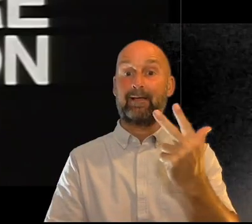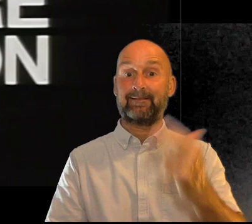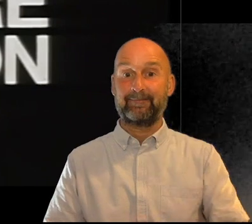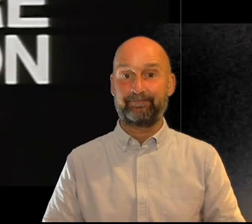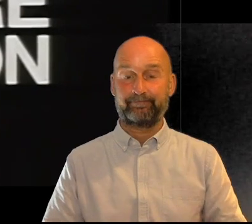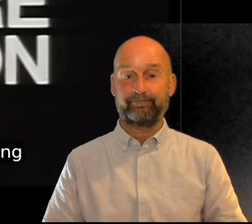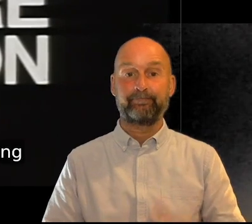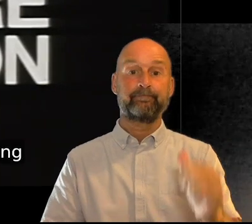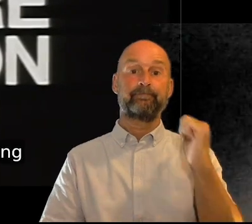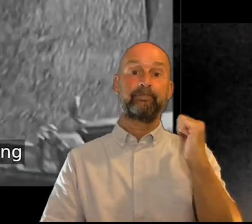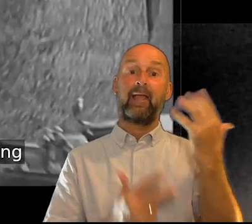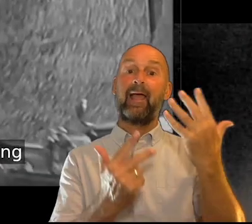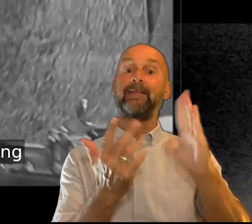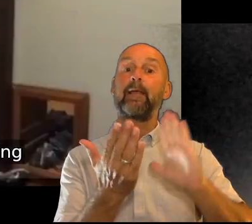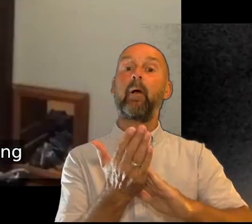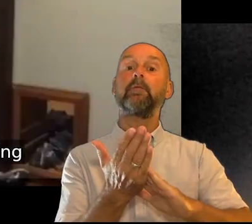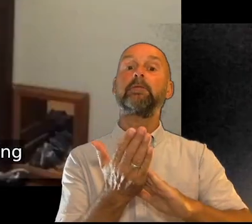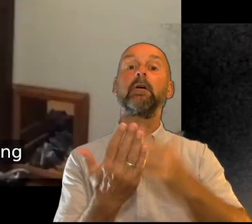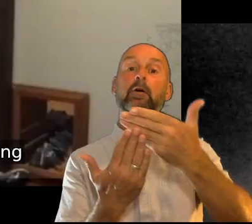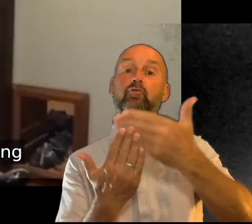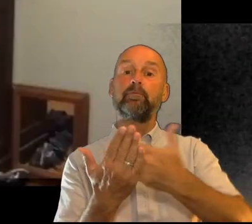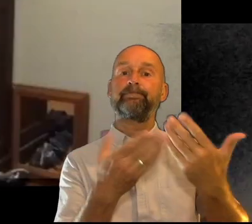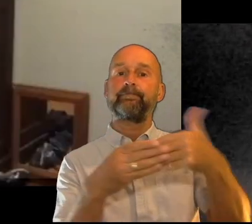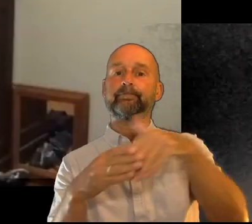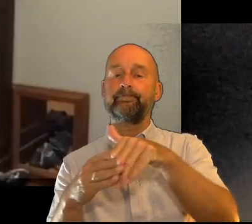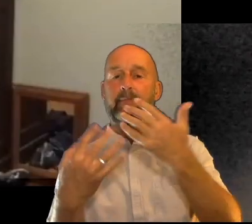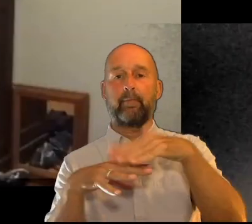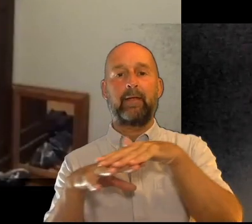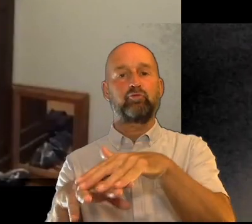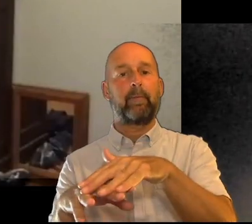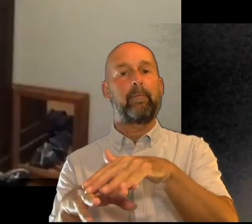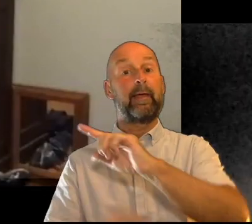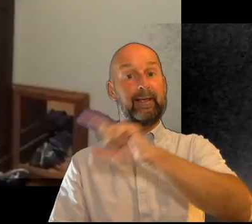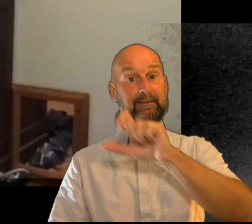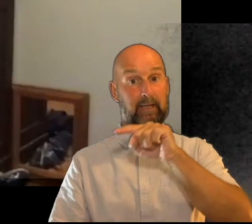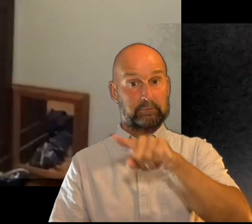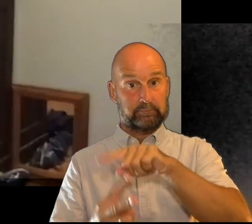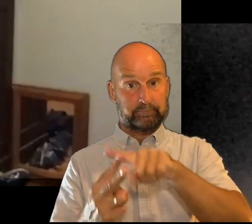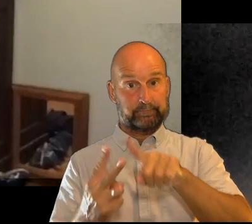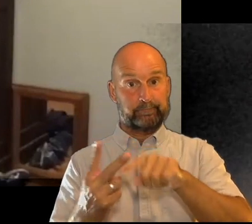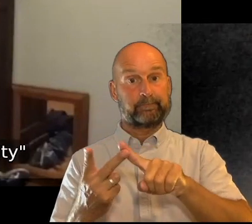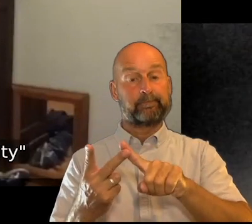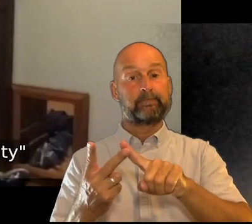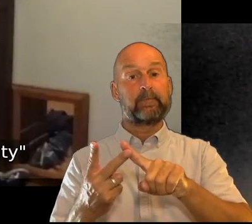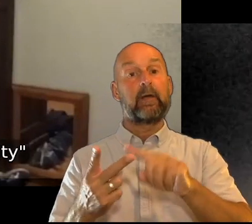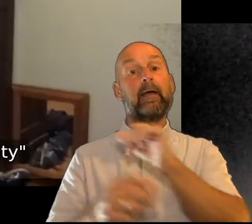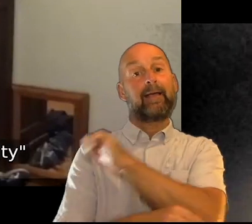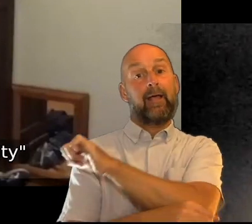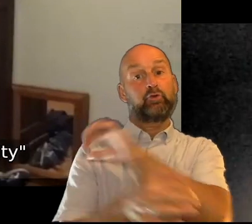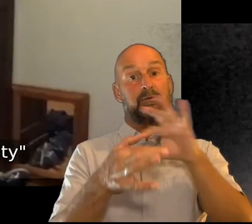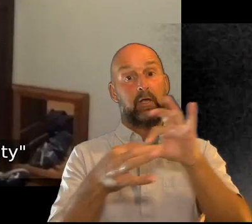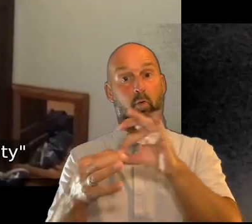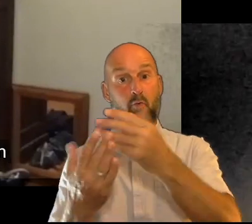2018. In the last 18 months, I've been writing more in the mainstream. So I've written with EastEnders, I've co-written an episode